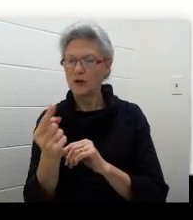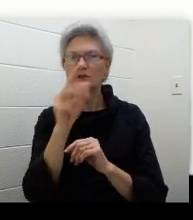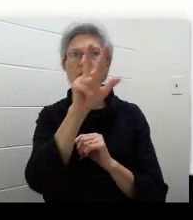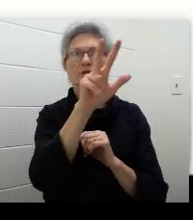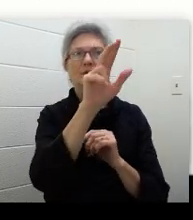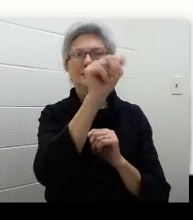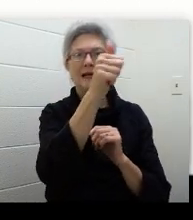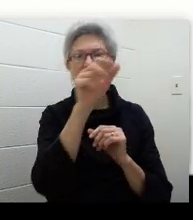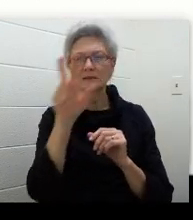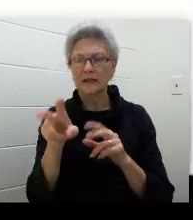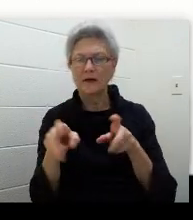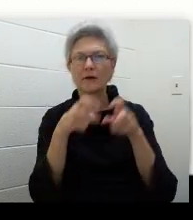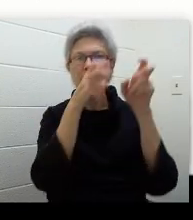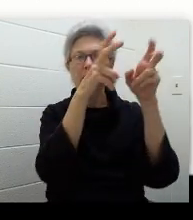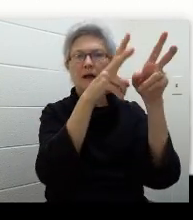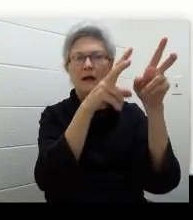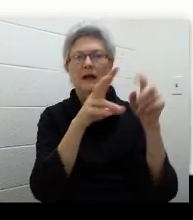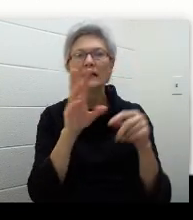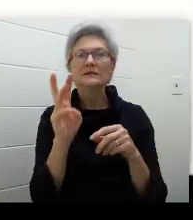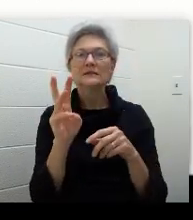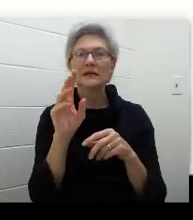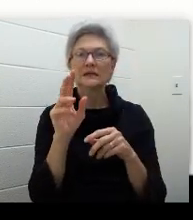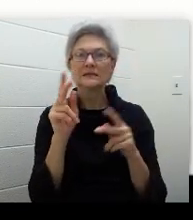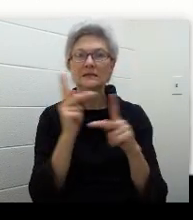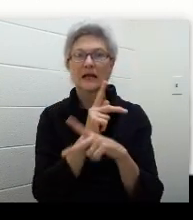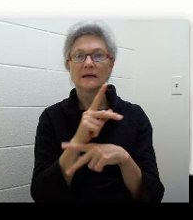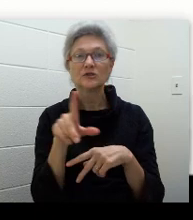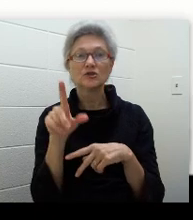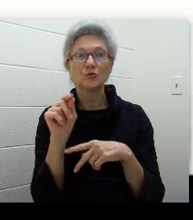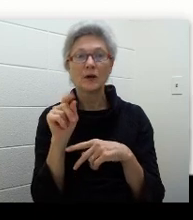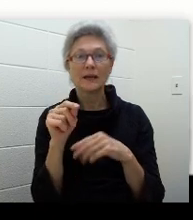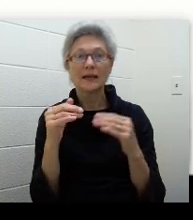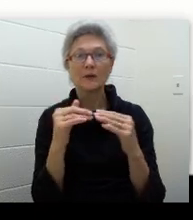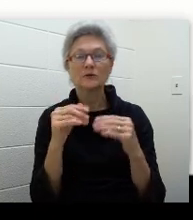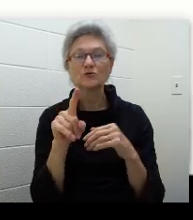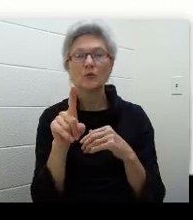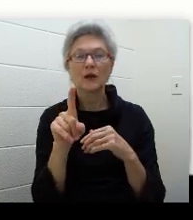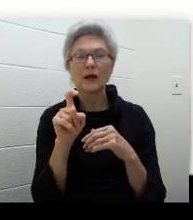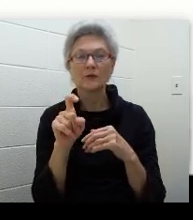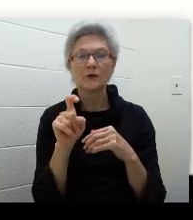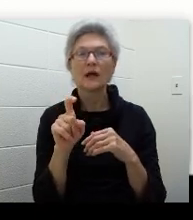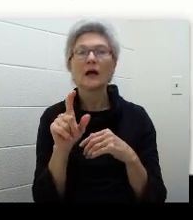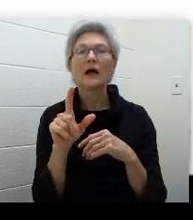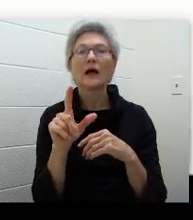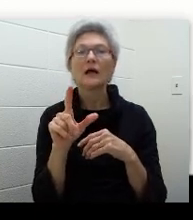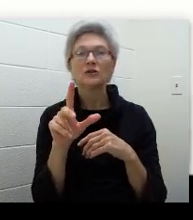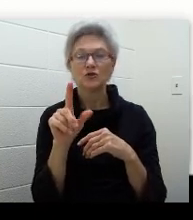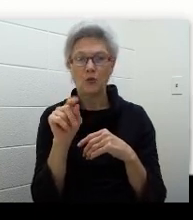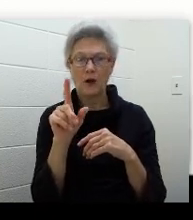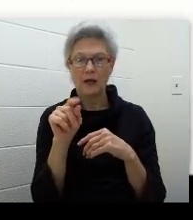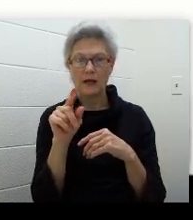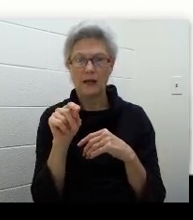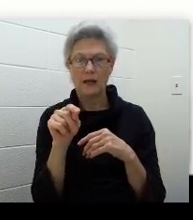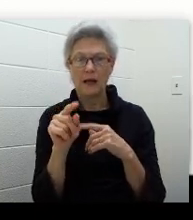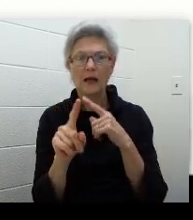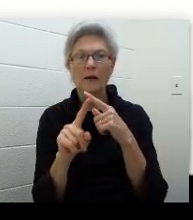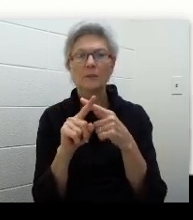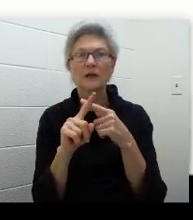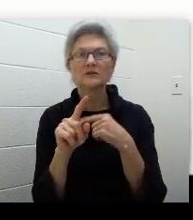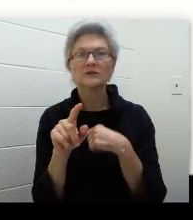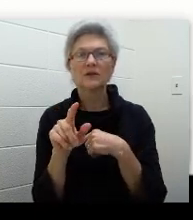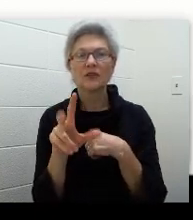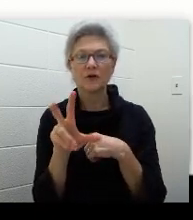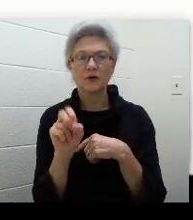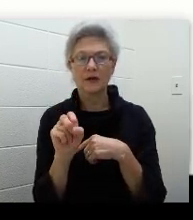tens. So 6 ones times 20 is 6 times 2 tens, which is